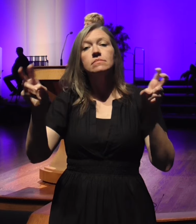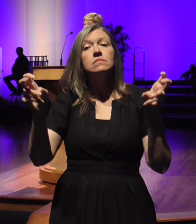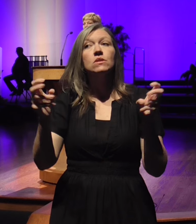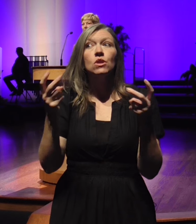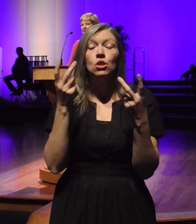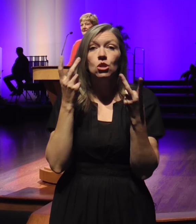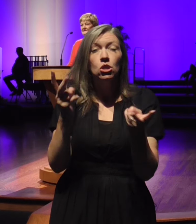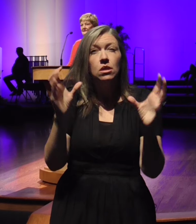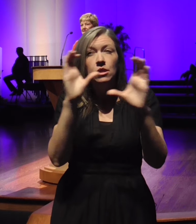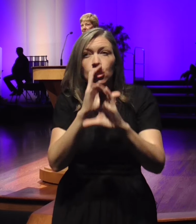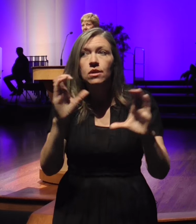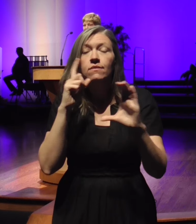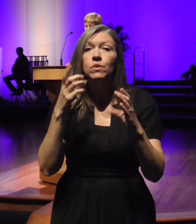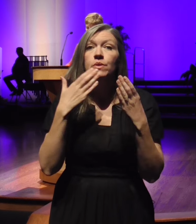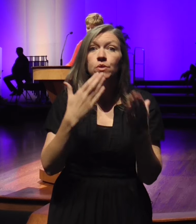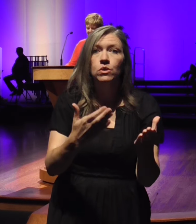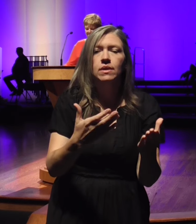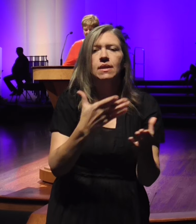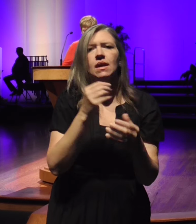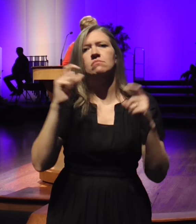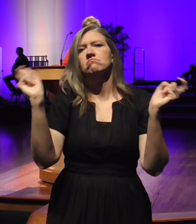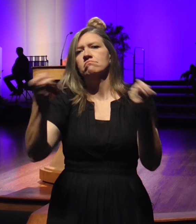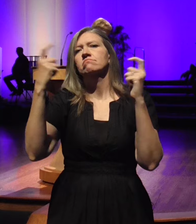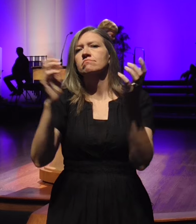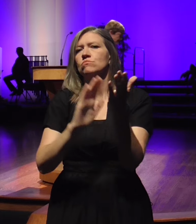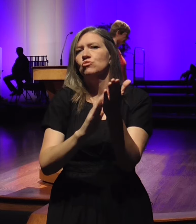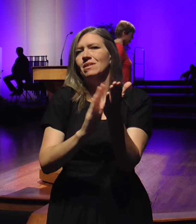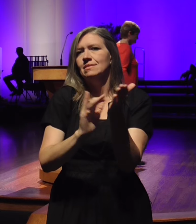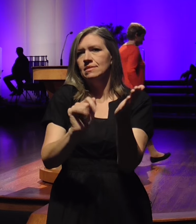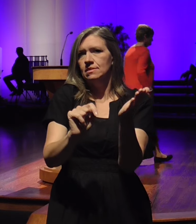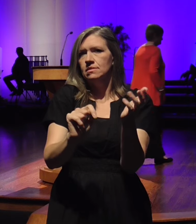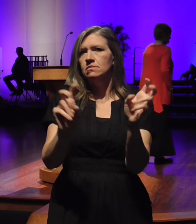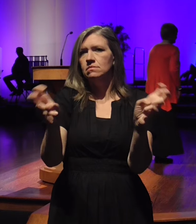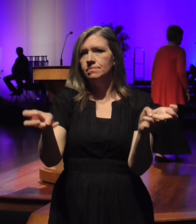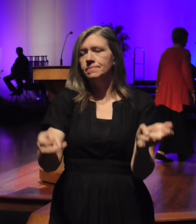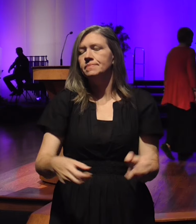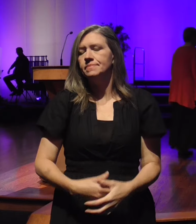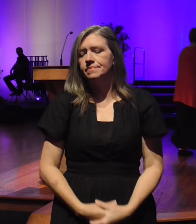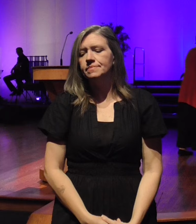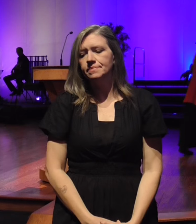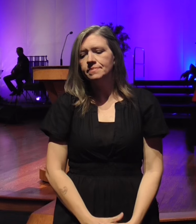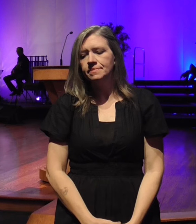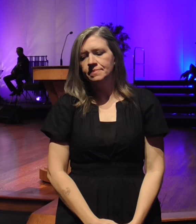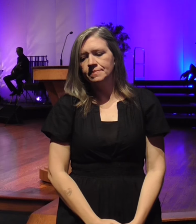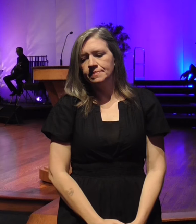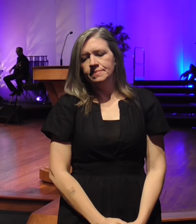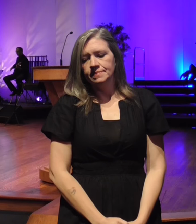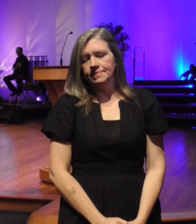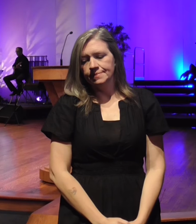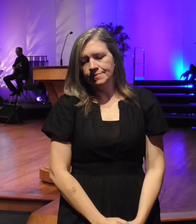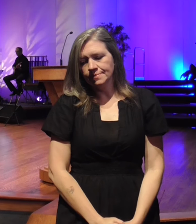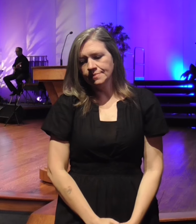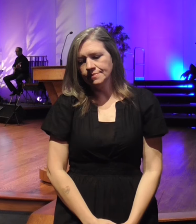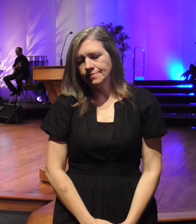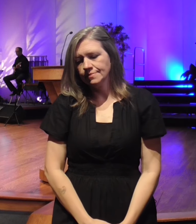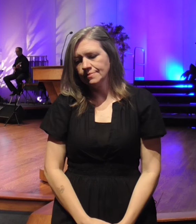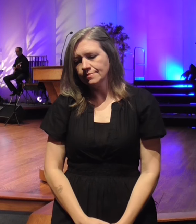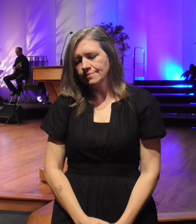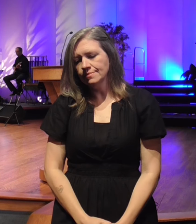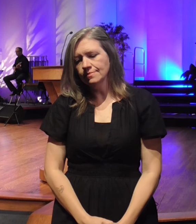High Church, Dr. Marjorie Stahl, look for the good and praise